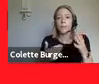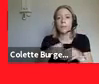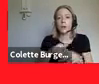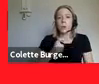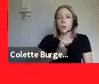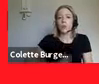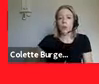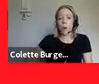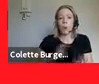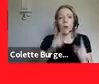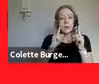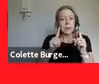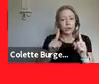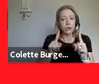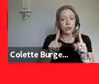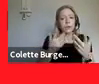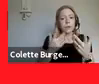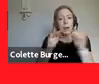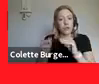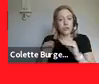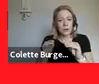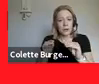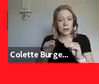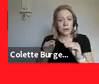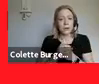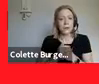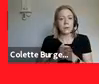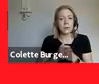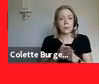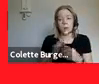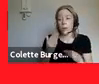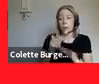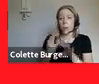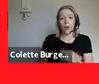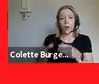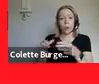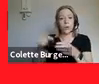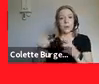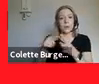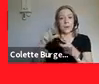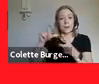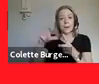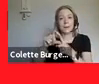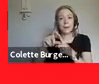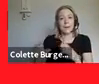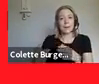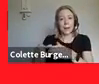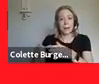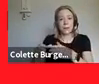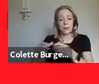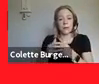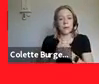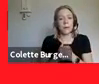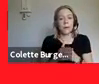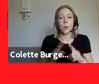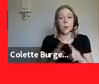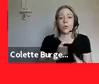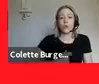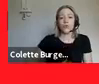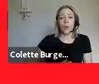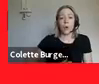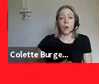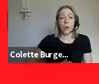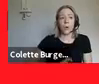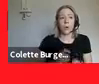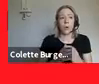teachers, so educators, the workforce in the ECD sector, and the role of civil